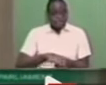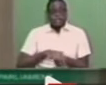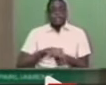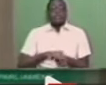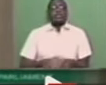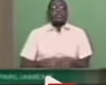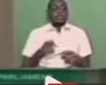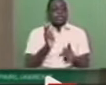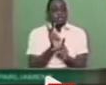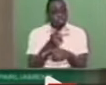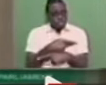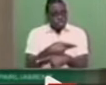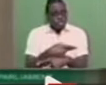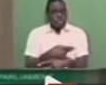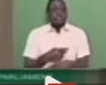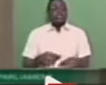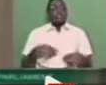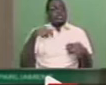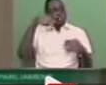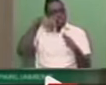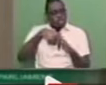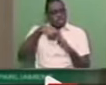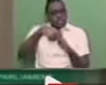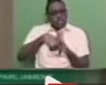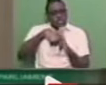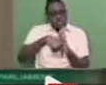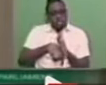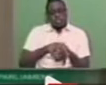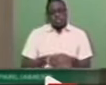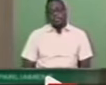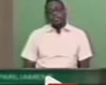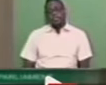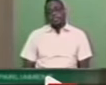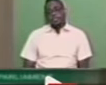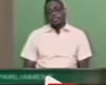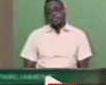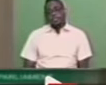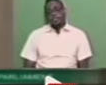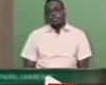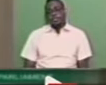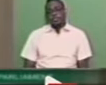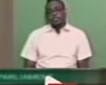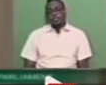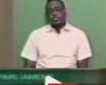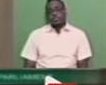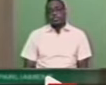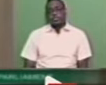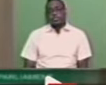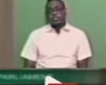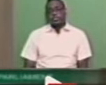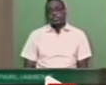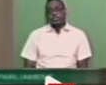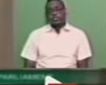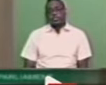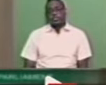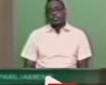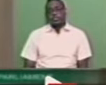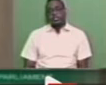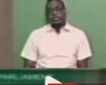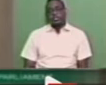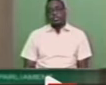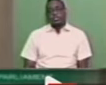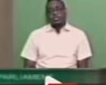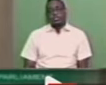led, especially in relation to success of projects like BP Juniper and Angeline, amongst others, that have saved